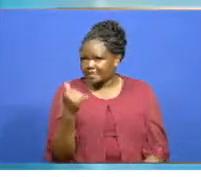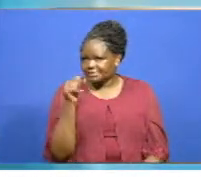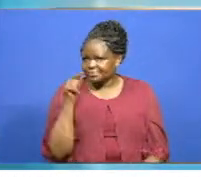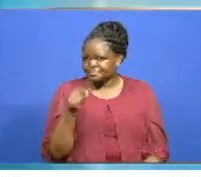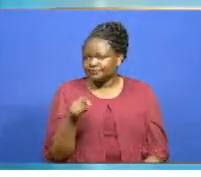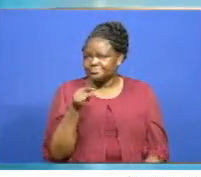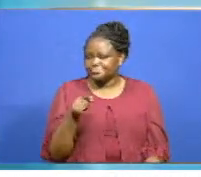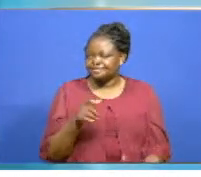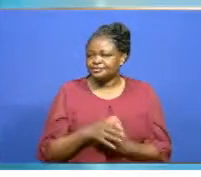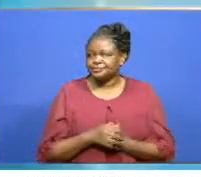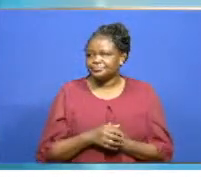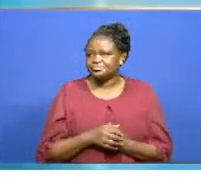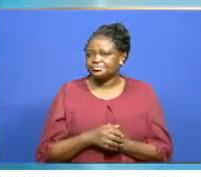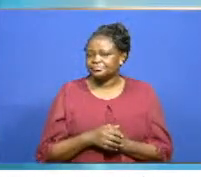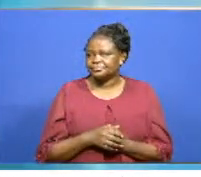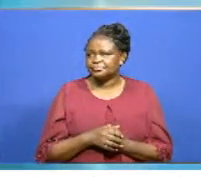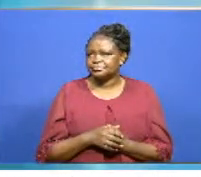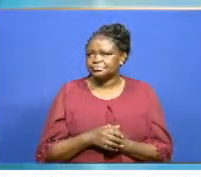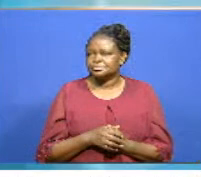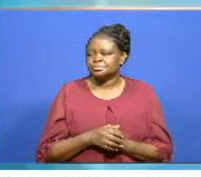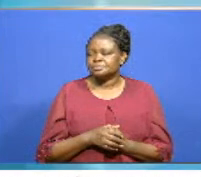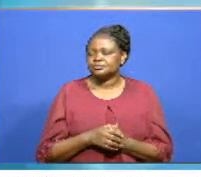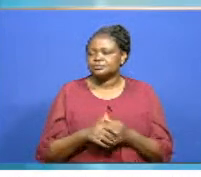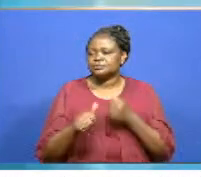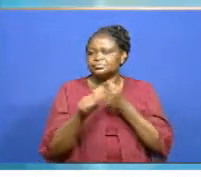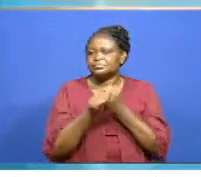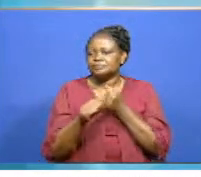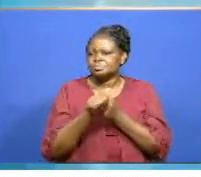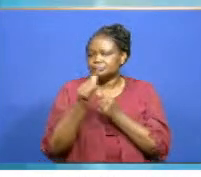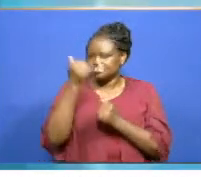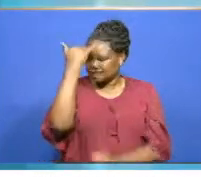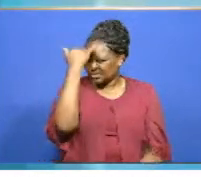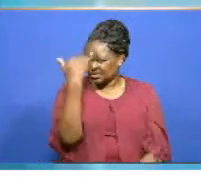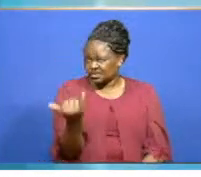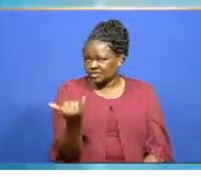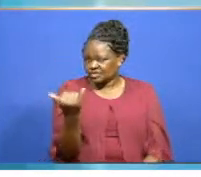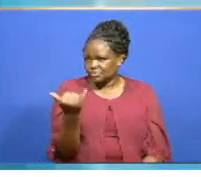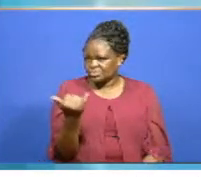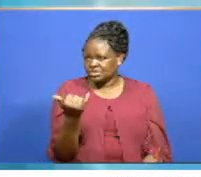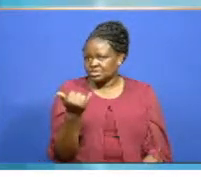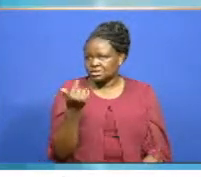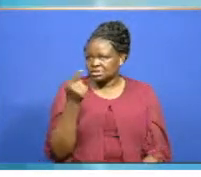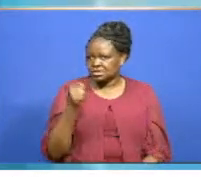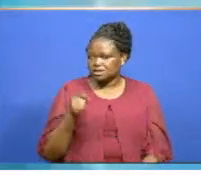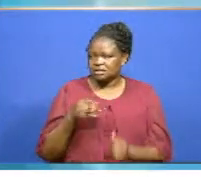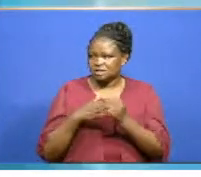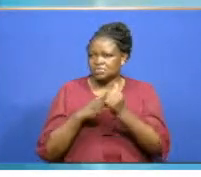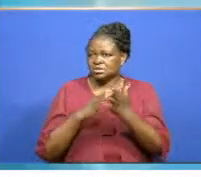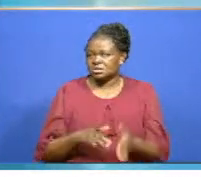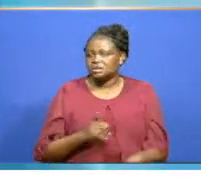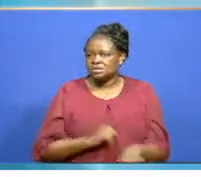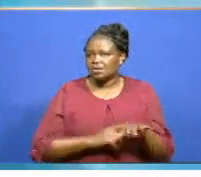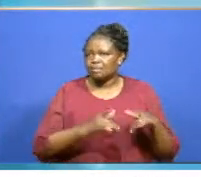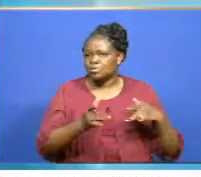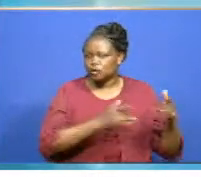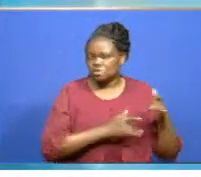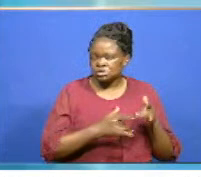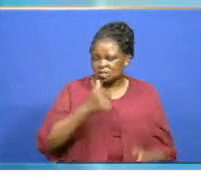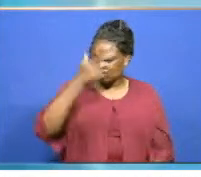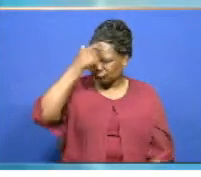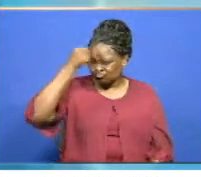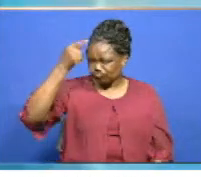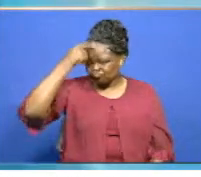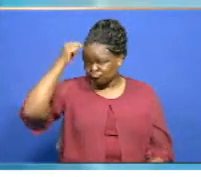song. And also it is dangerous for these key leaders. If you look at Wetangula, you look at